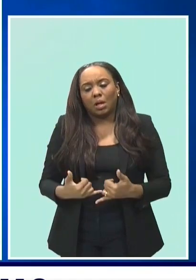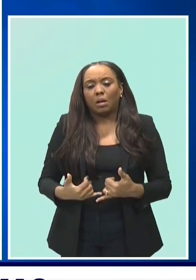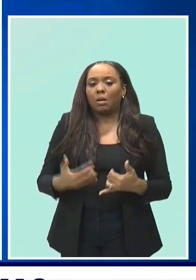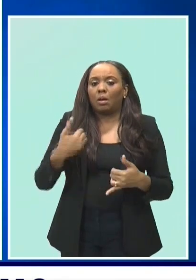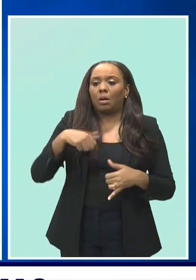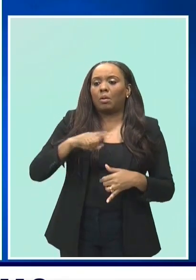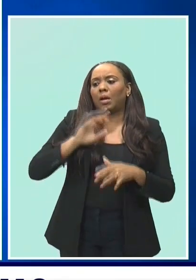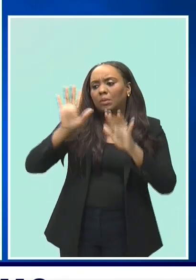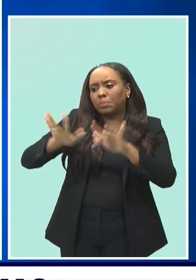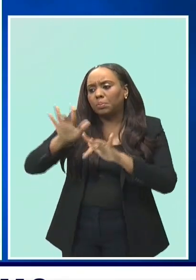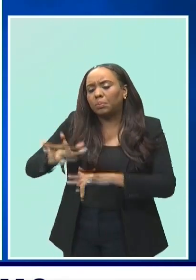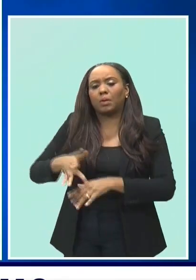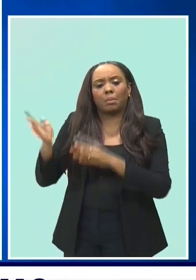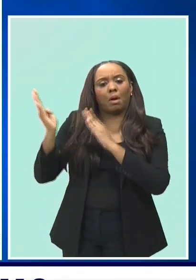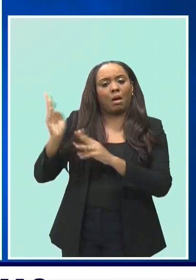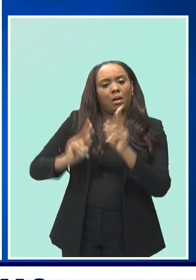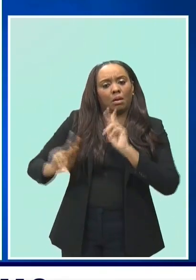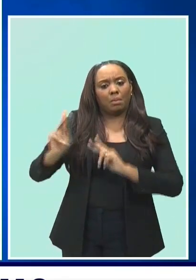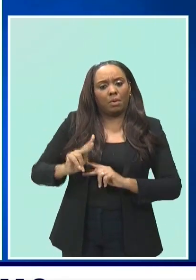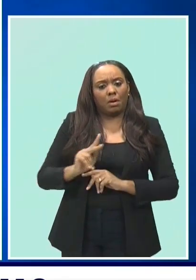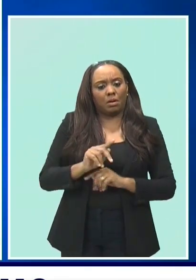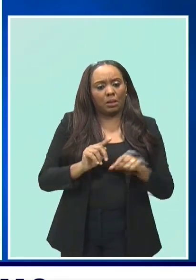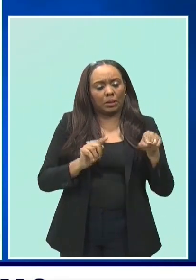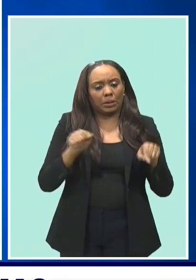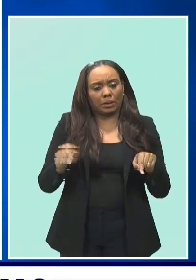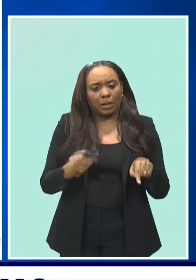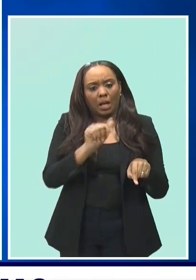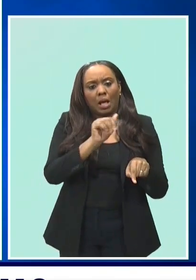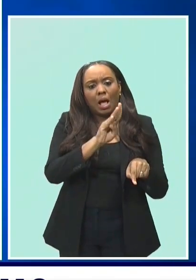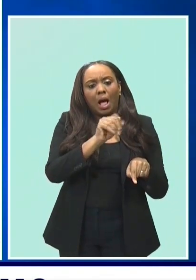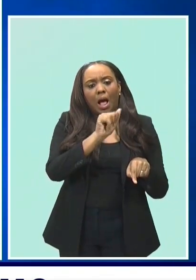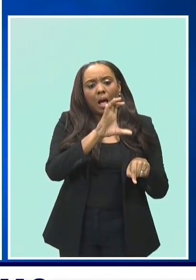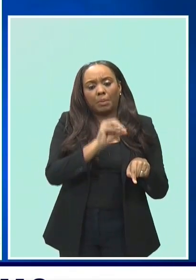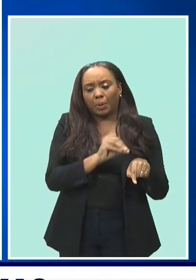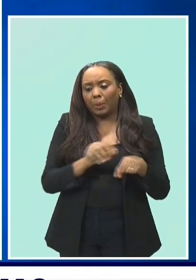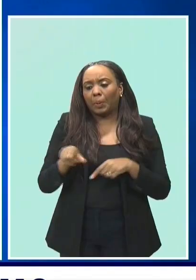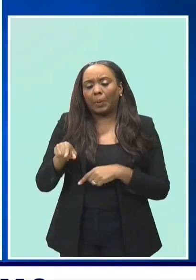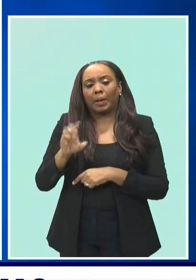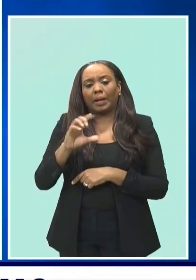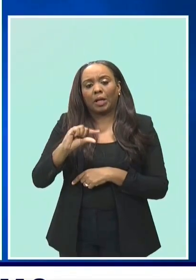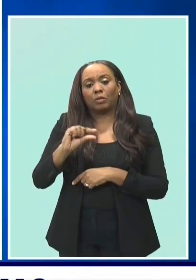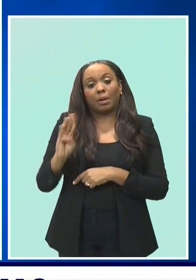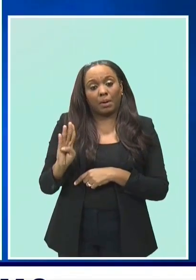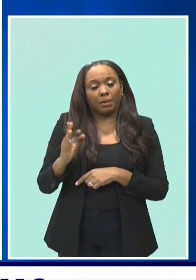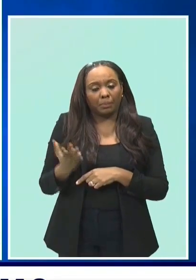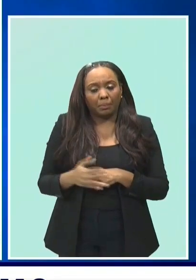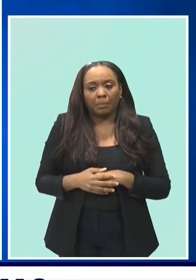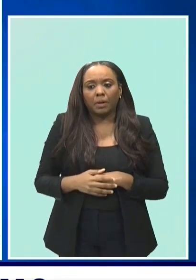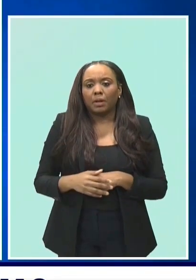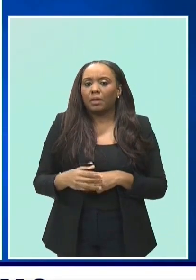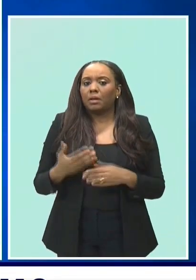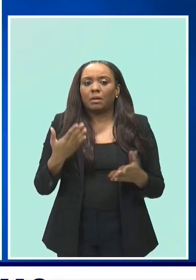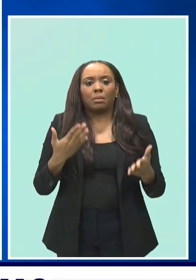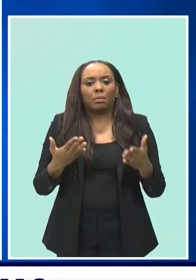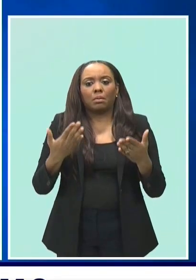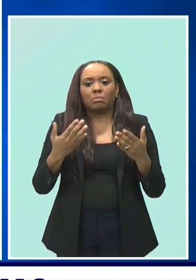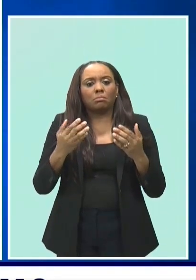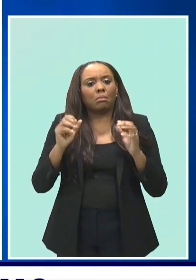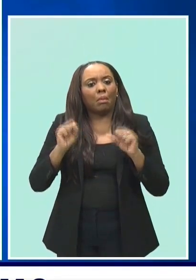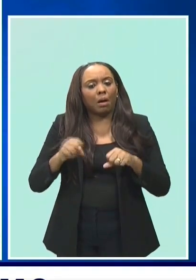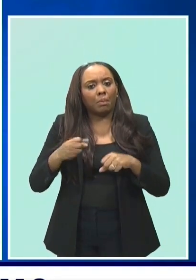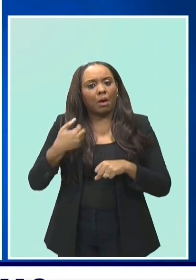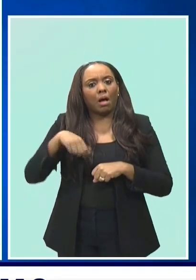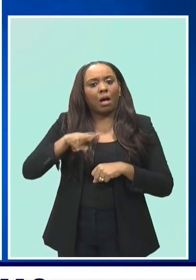of Abaco. When you look at the devastation which that country has suffered, it very well could have happened to